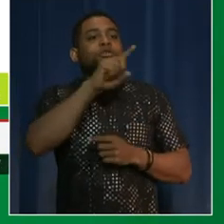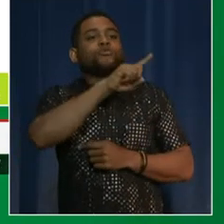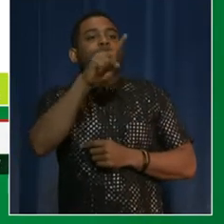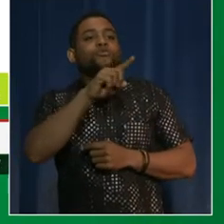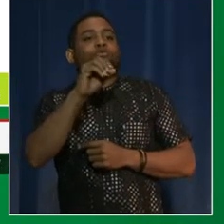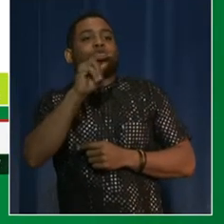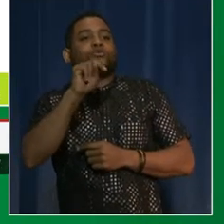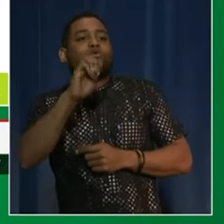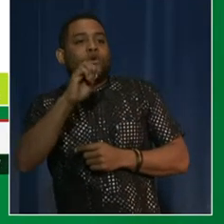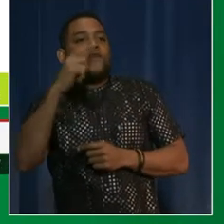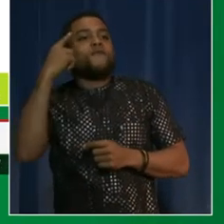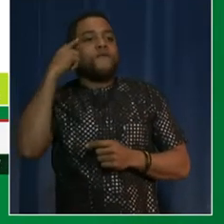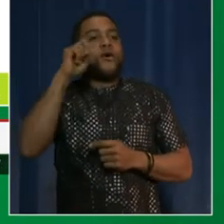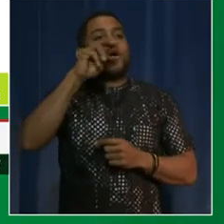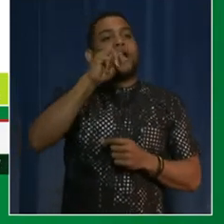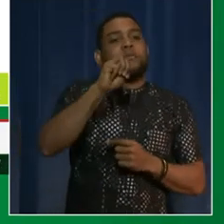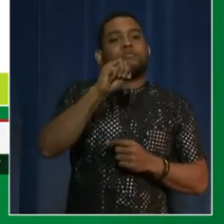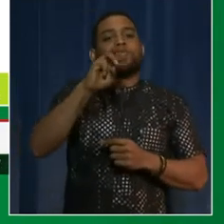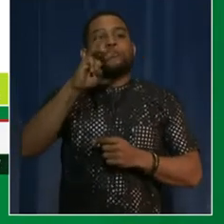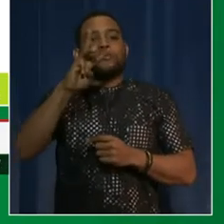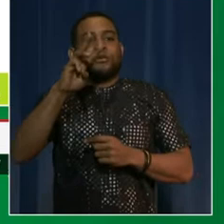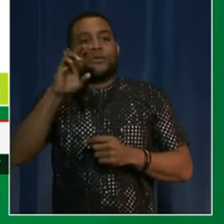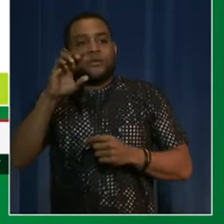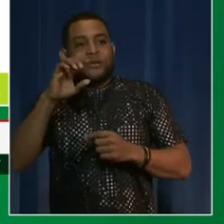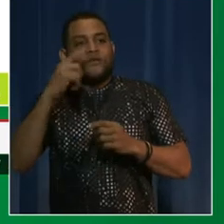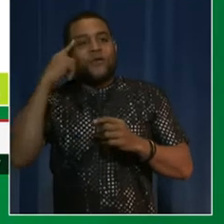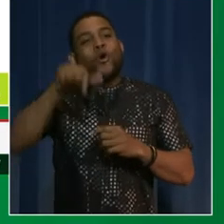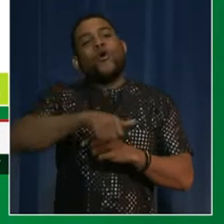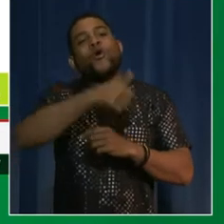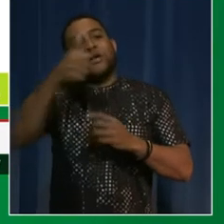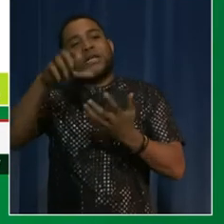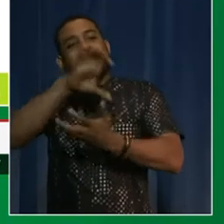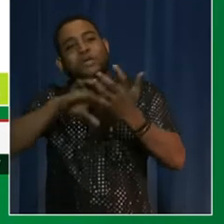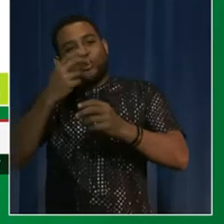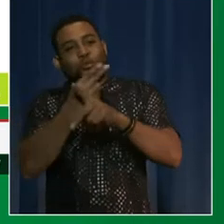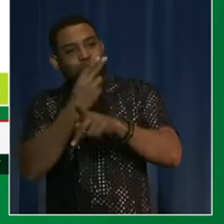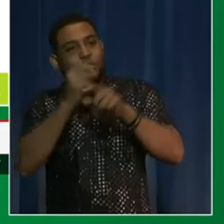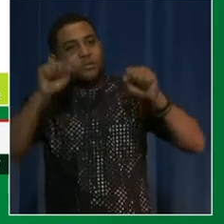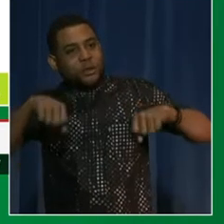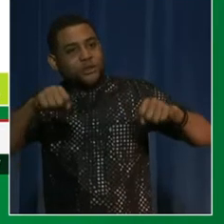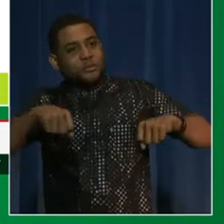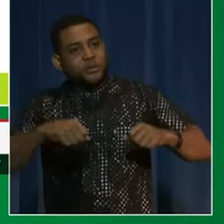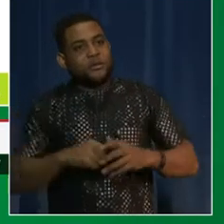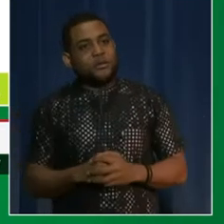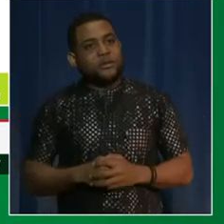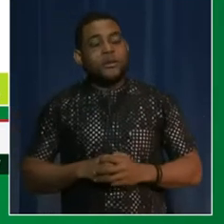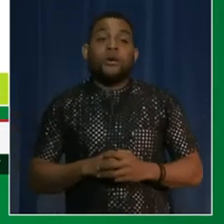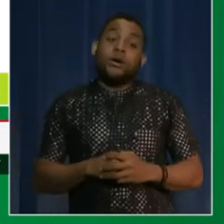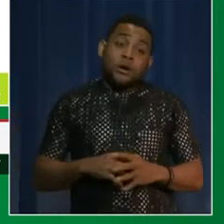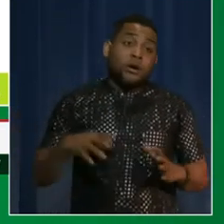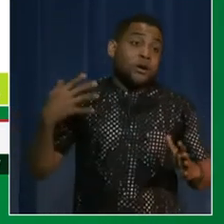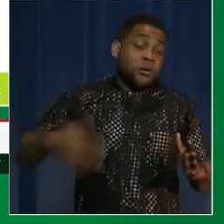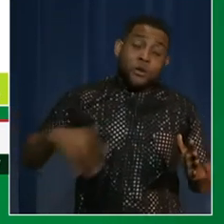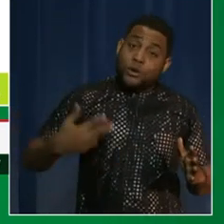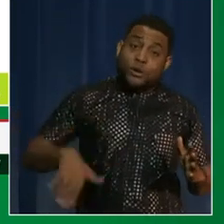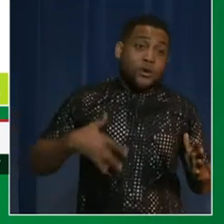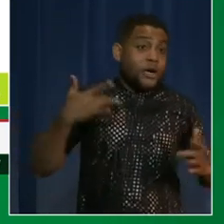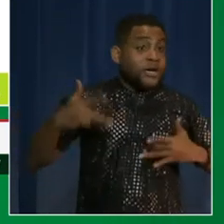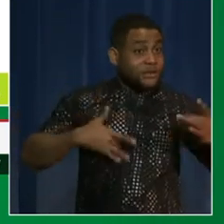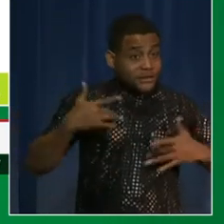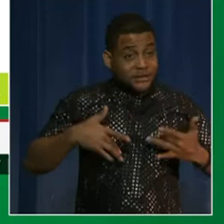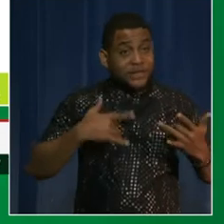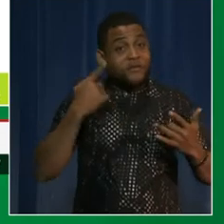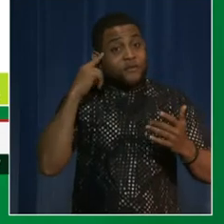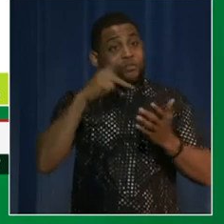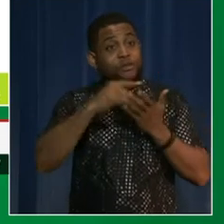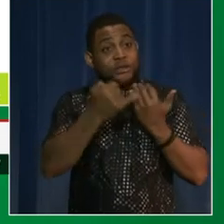high density residential focused mixed use. So very exciting projects coming up. And as I said,